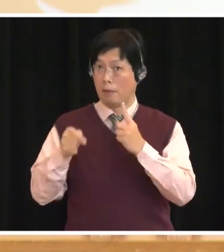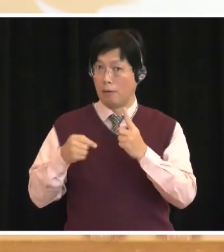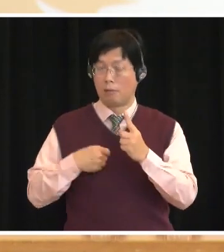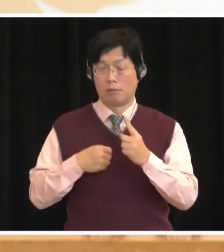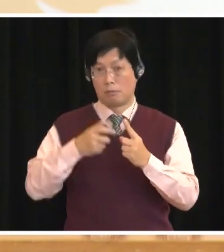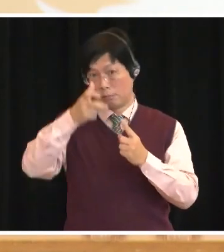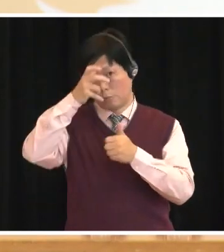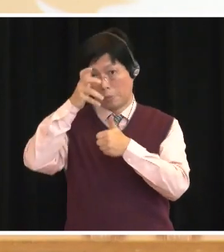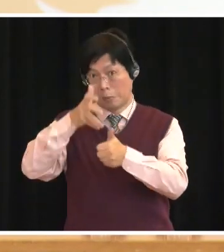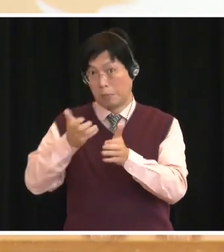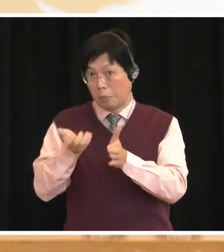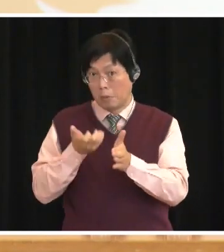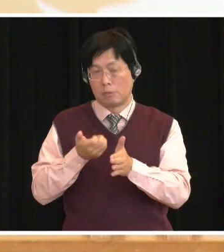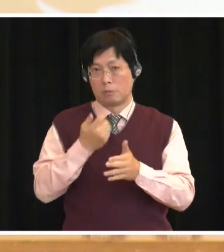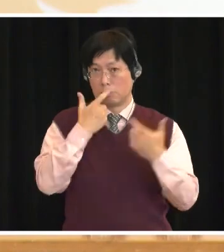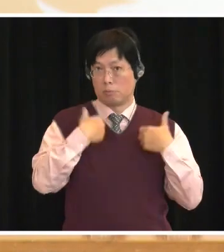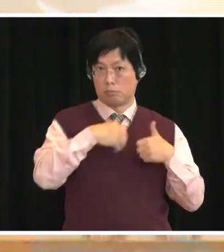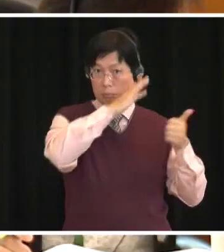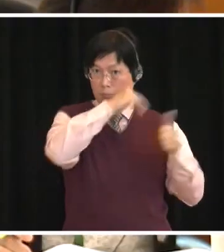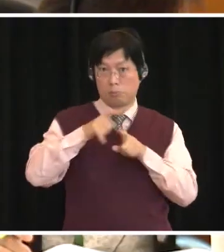Same question.